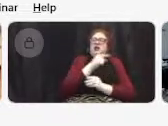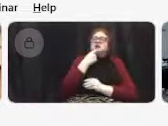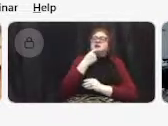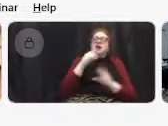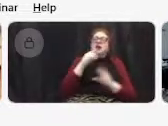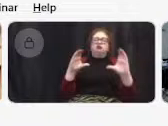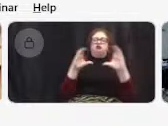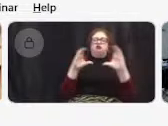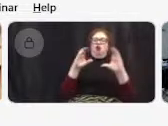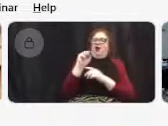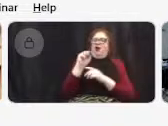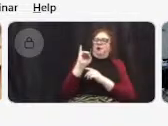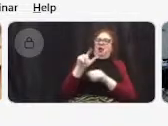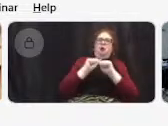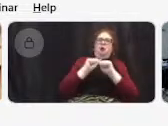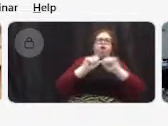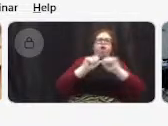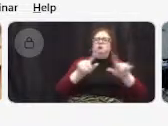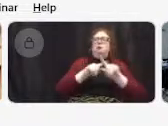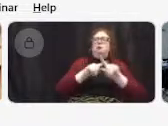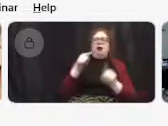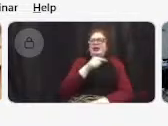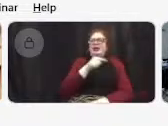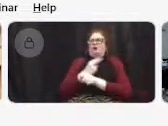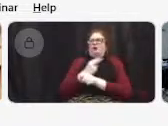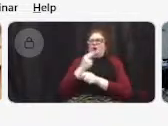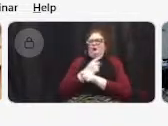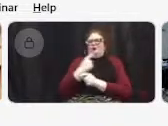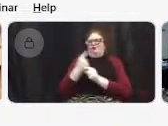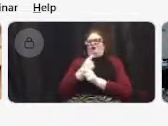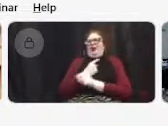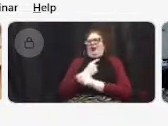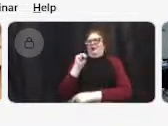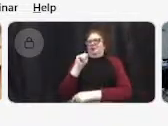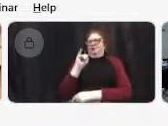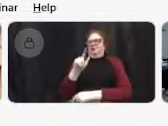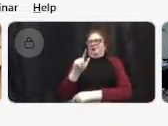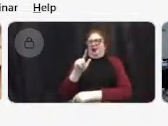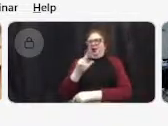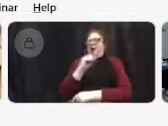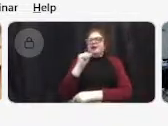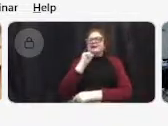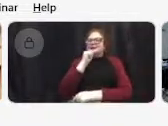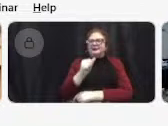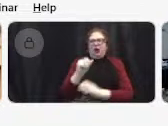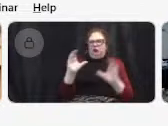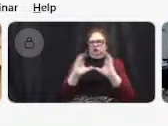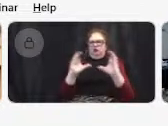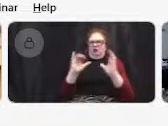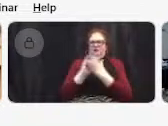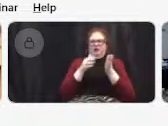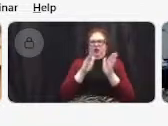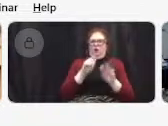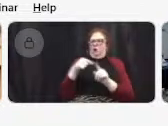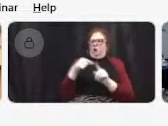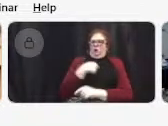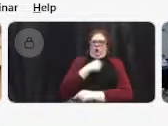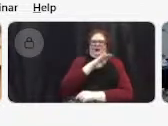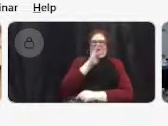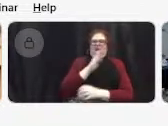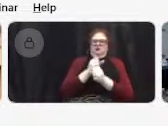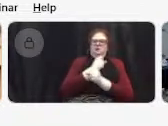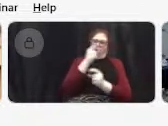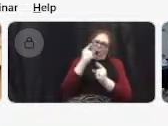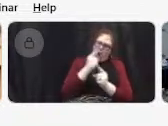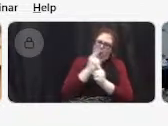did it by regular mail, and he is certified it that way. So we never get a proper notice. And like my